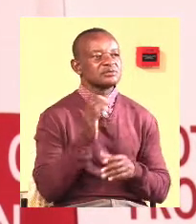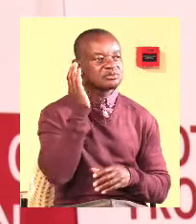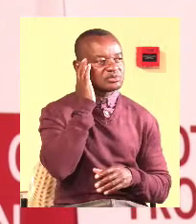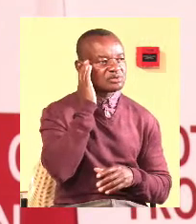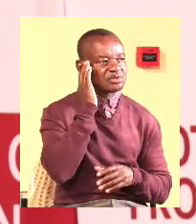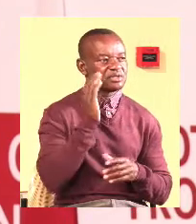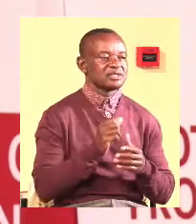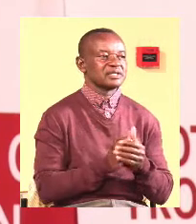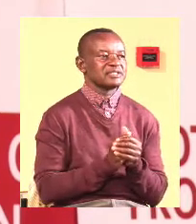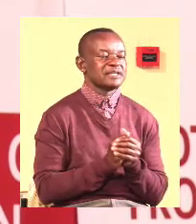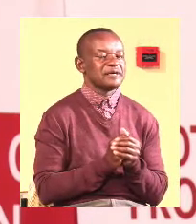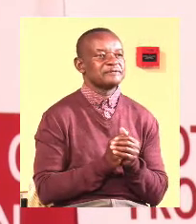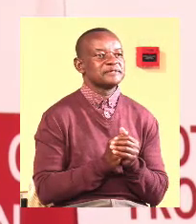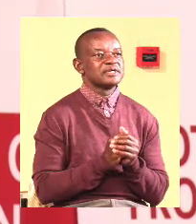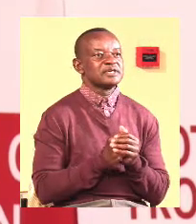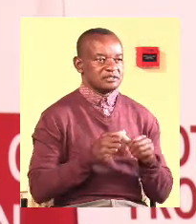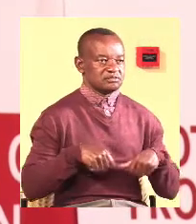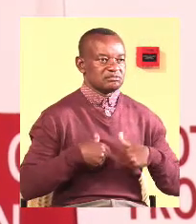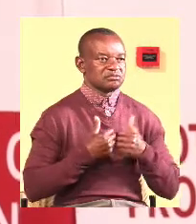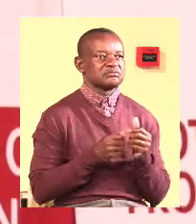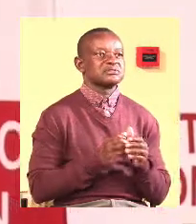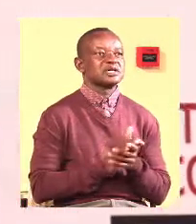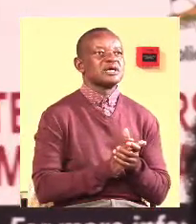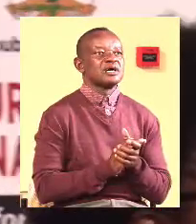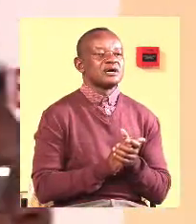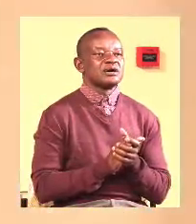there? Of course,